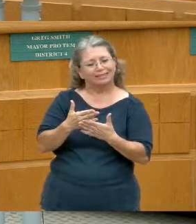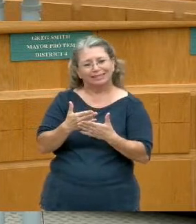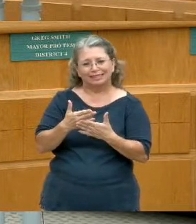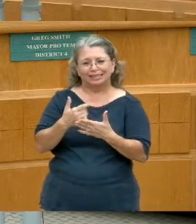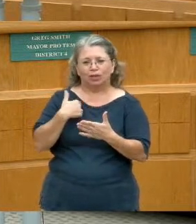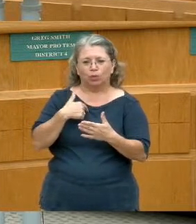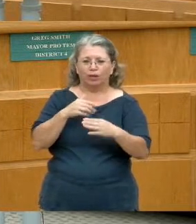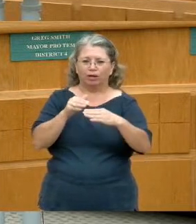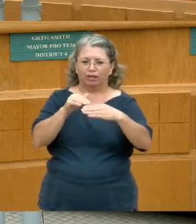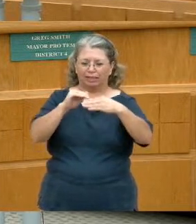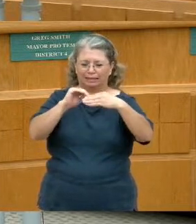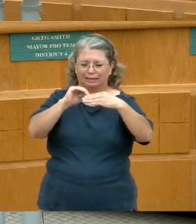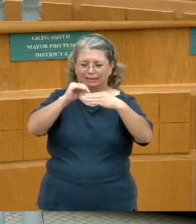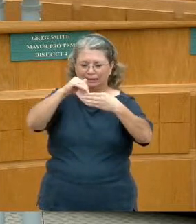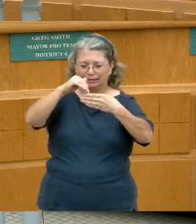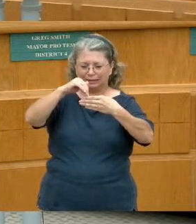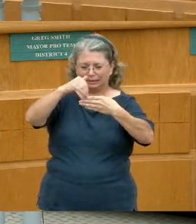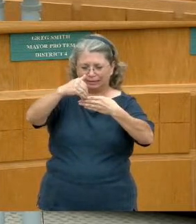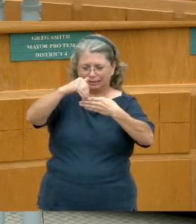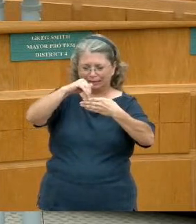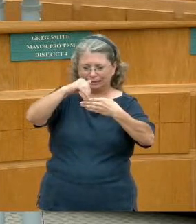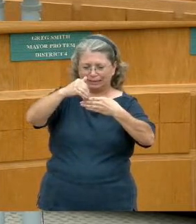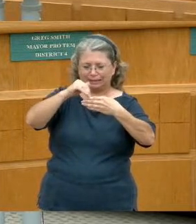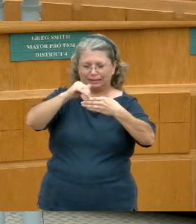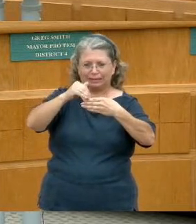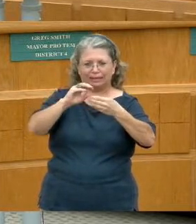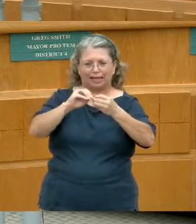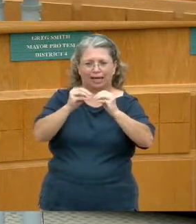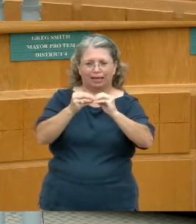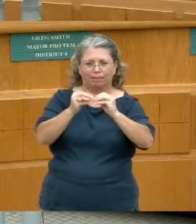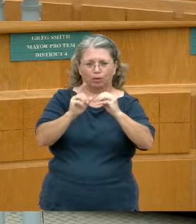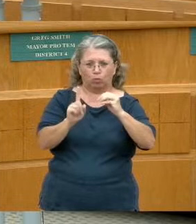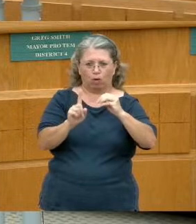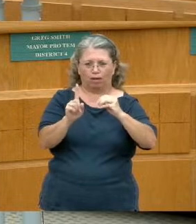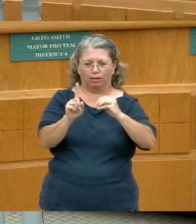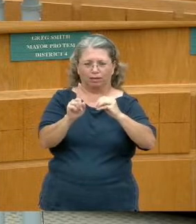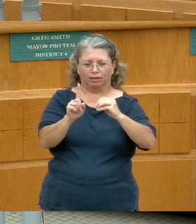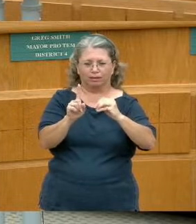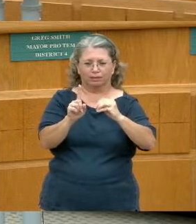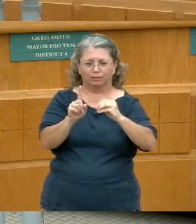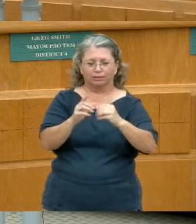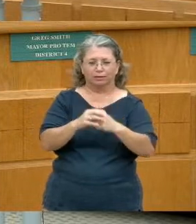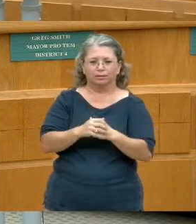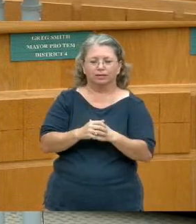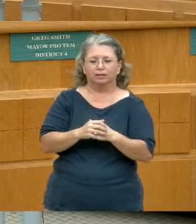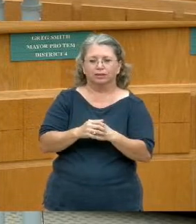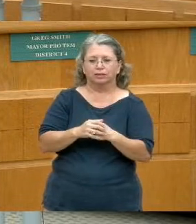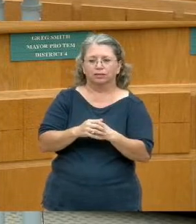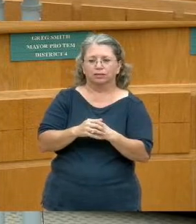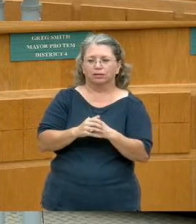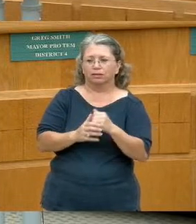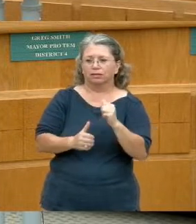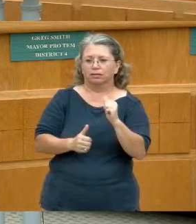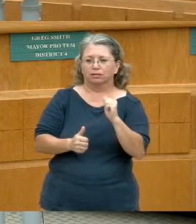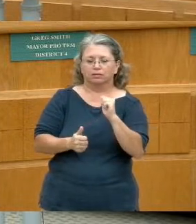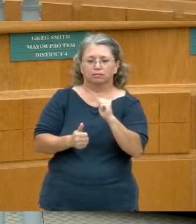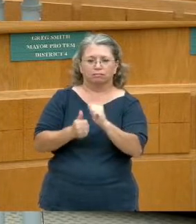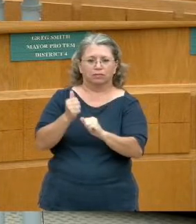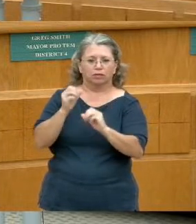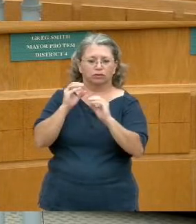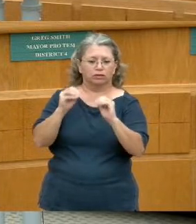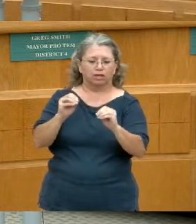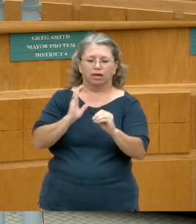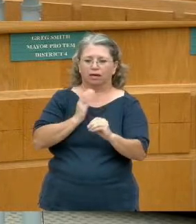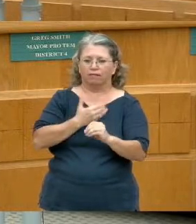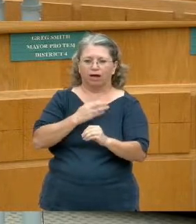of one right now, and look at everything that we're doing to try. Almost none of those cell phone graphics were